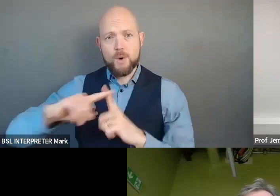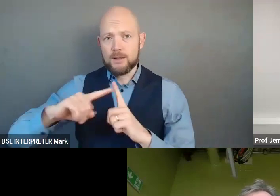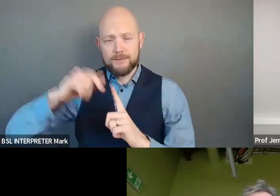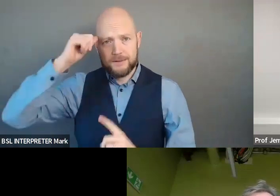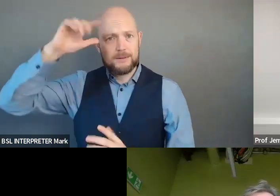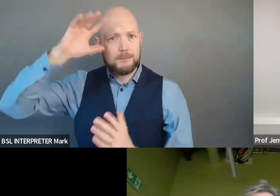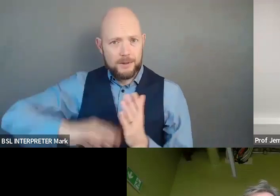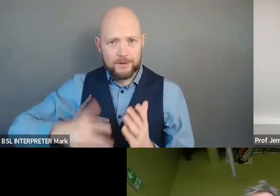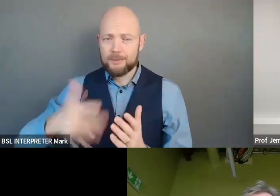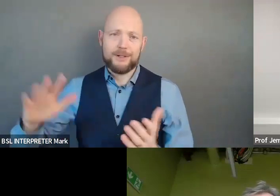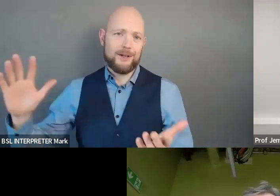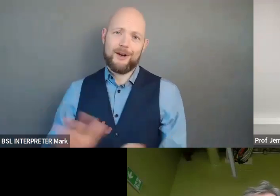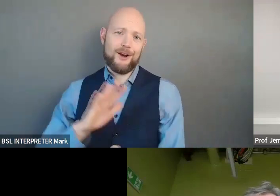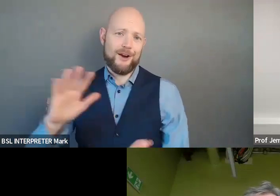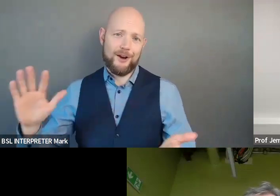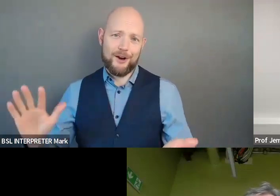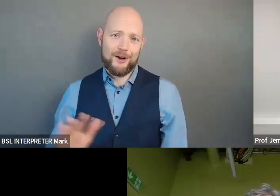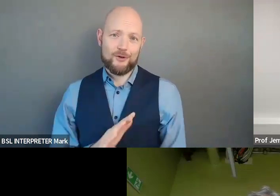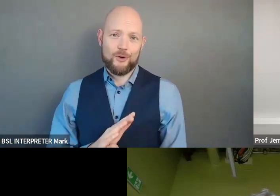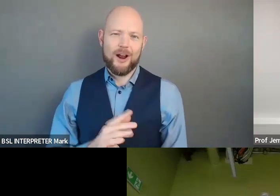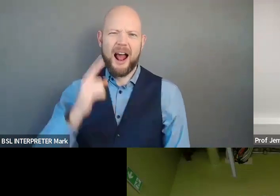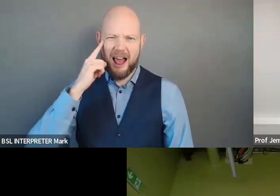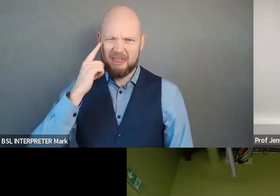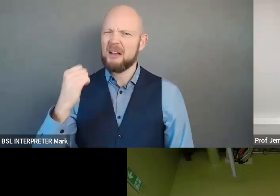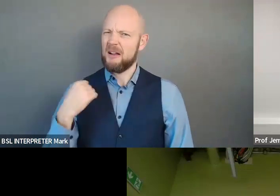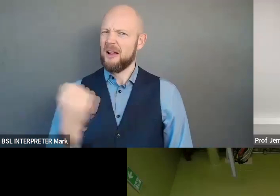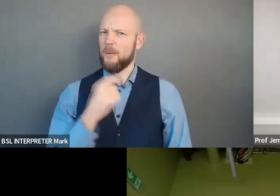really enjoyed it, and I think our peer review at college is just the better for it.